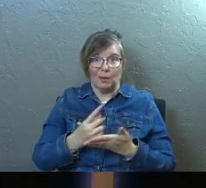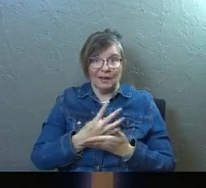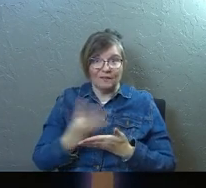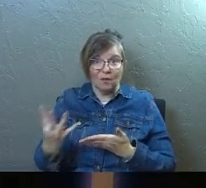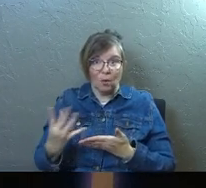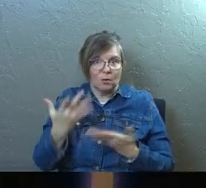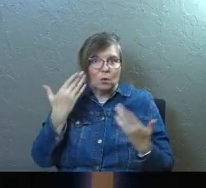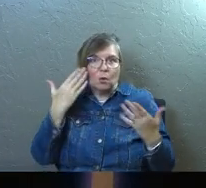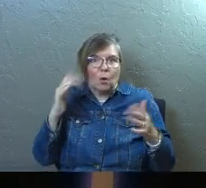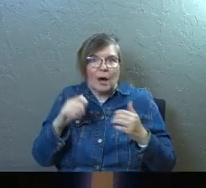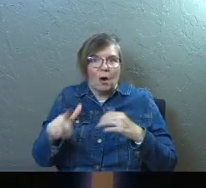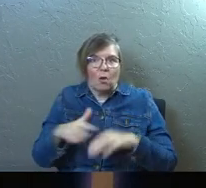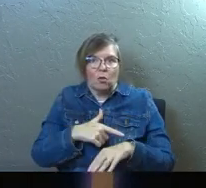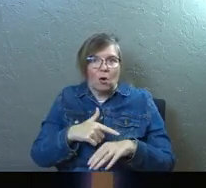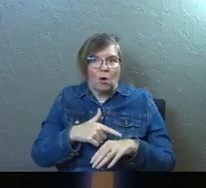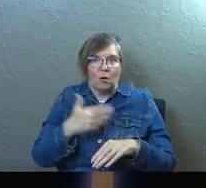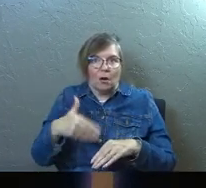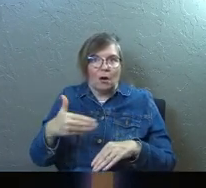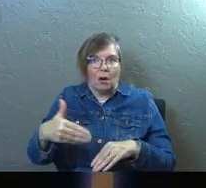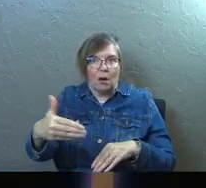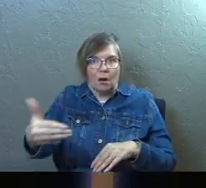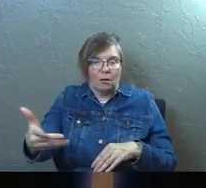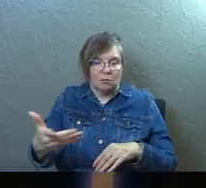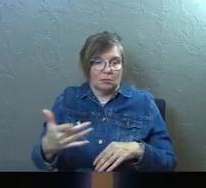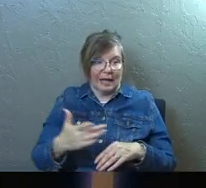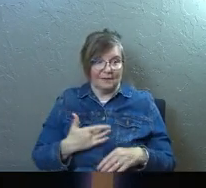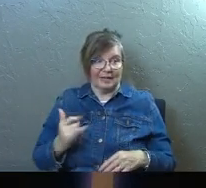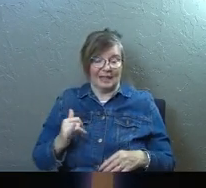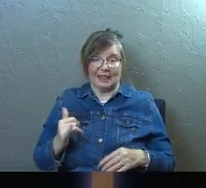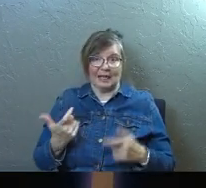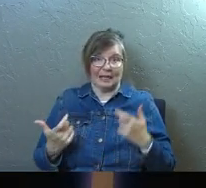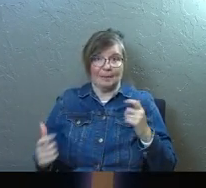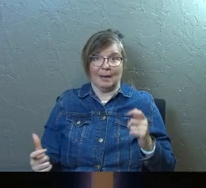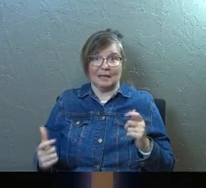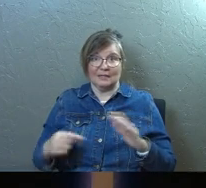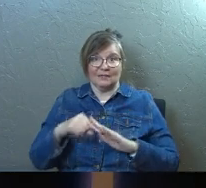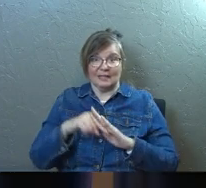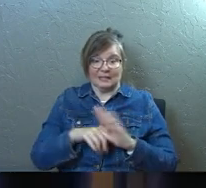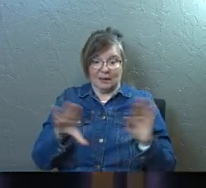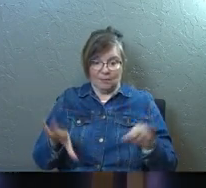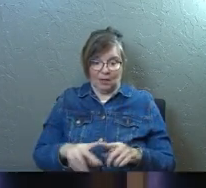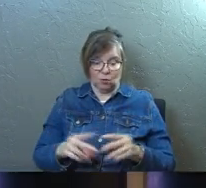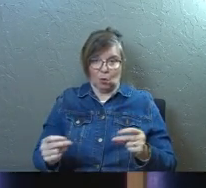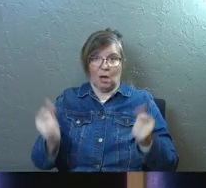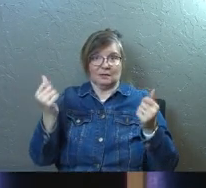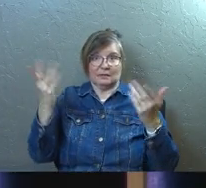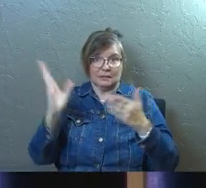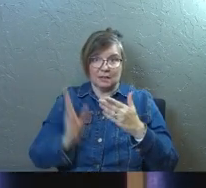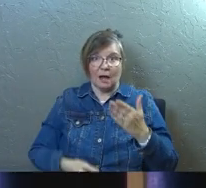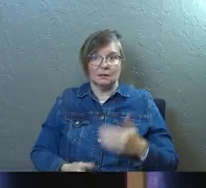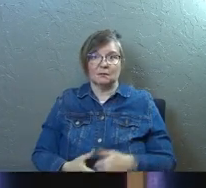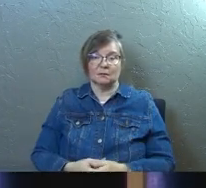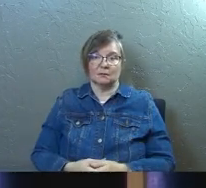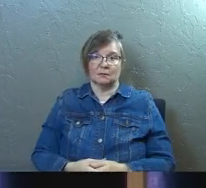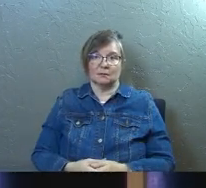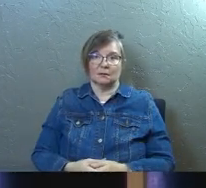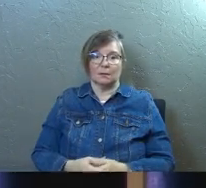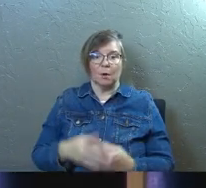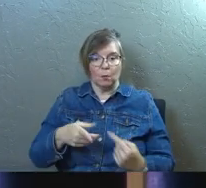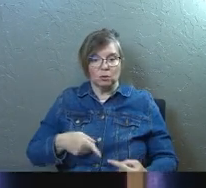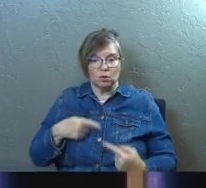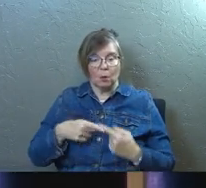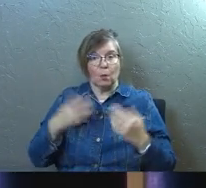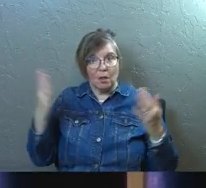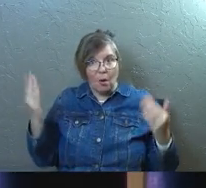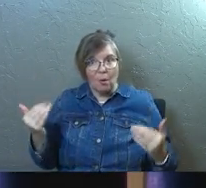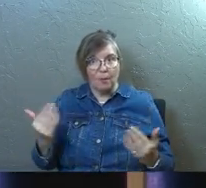4, you don't know how long you've got. It feels like a massively deep valley until all of a sudden it's done. But we struggle